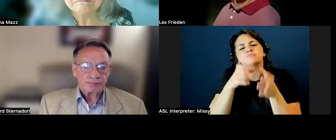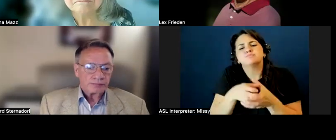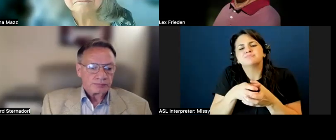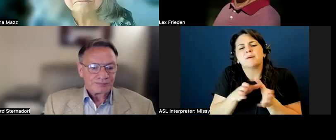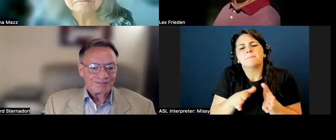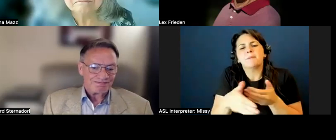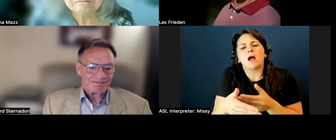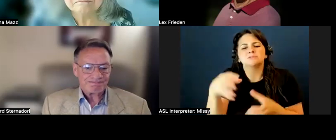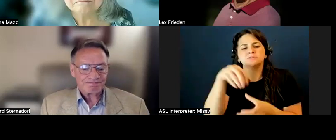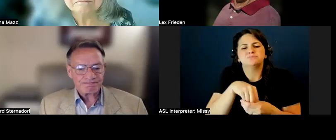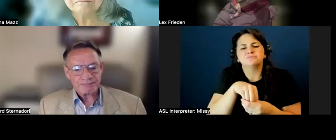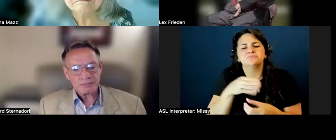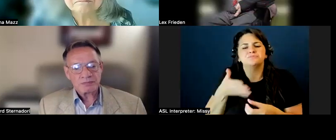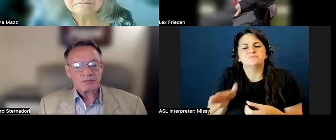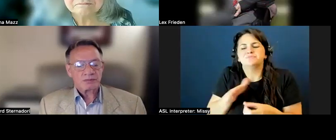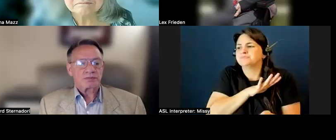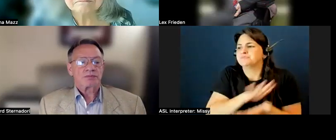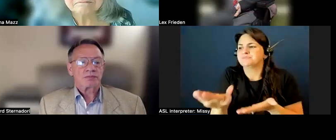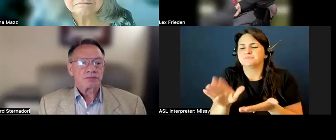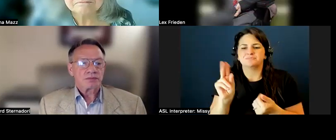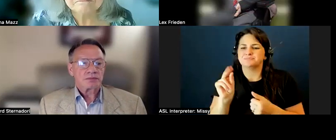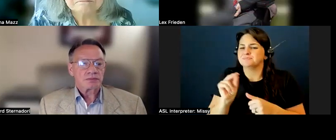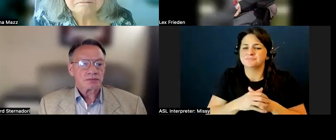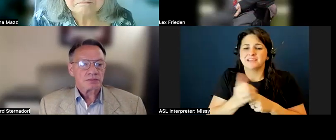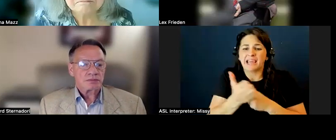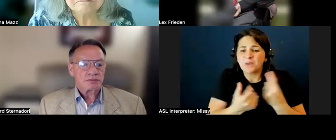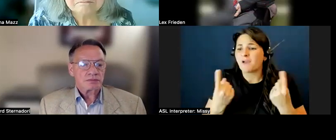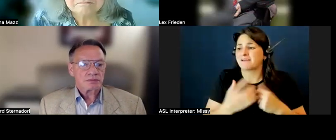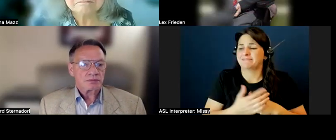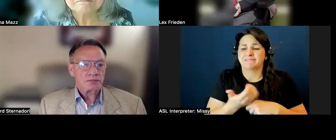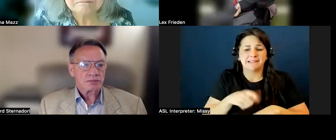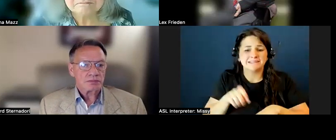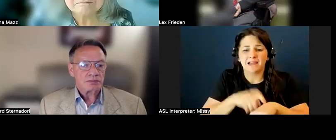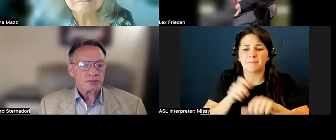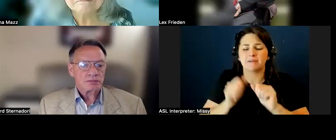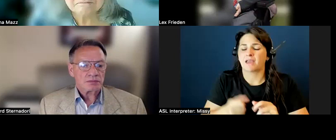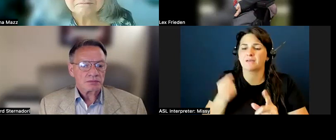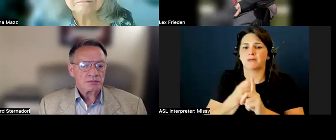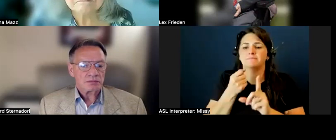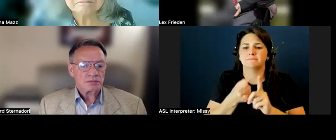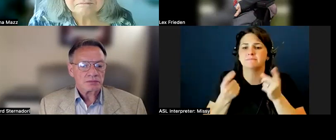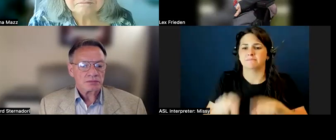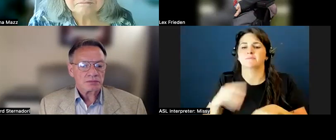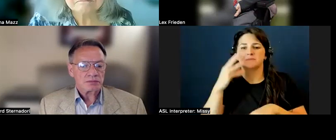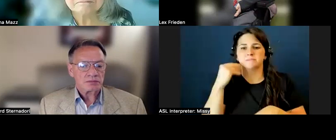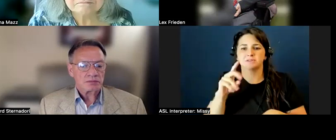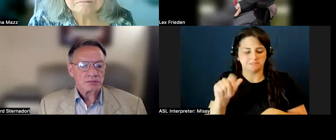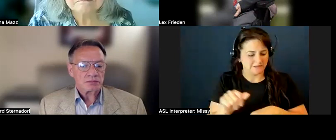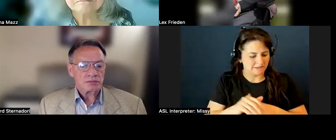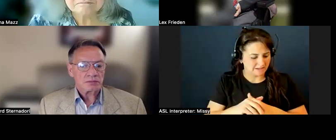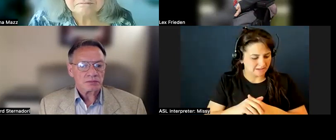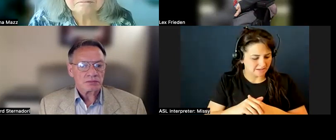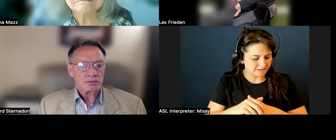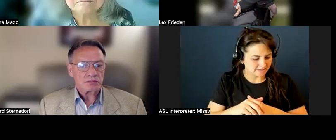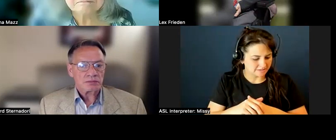box or anything of that nature. It just anybody at any time, can experience a disability with, coming from any background,